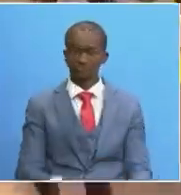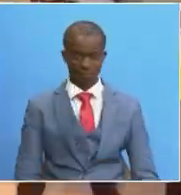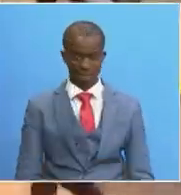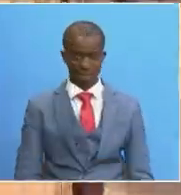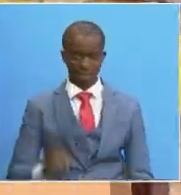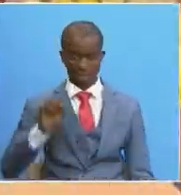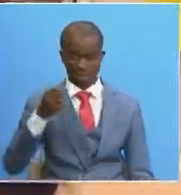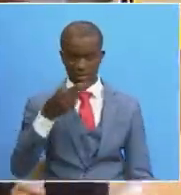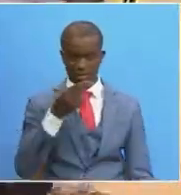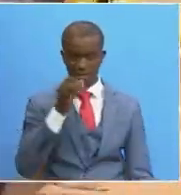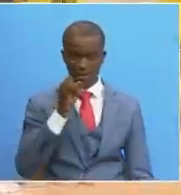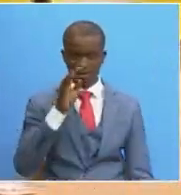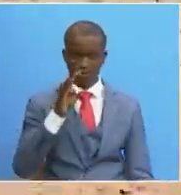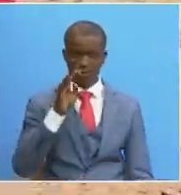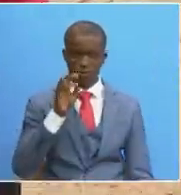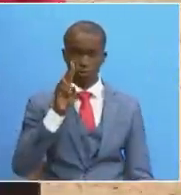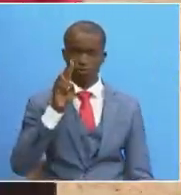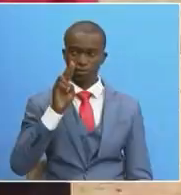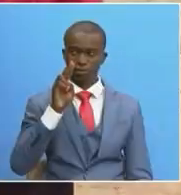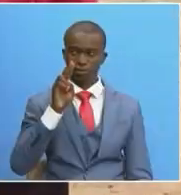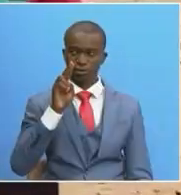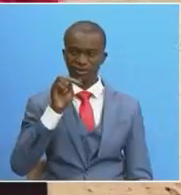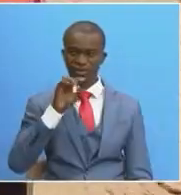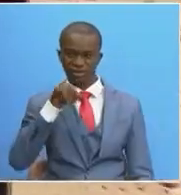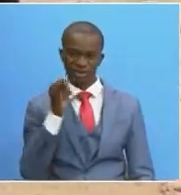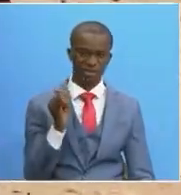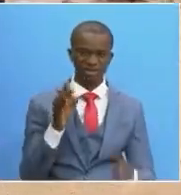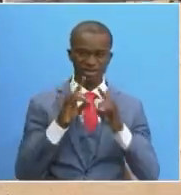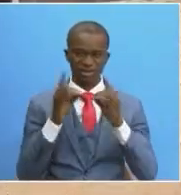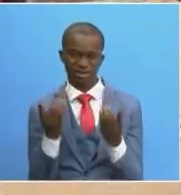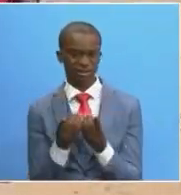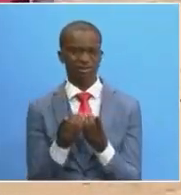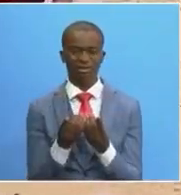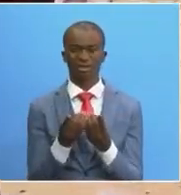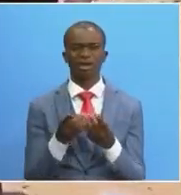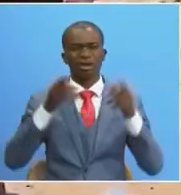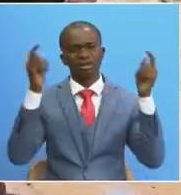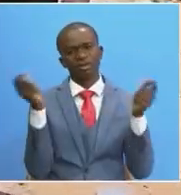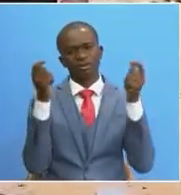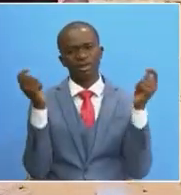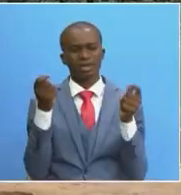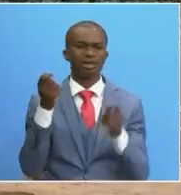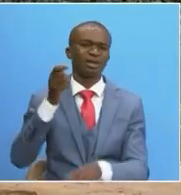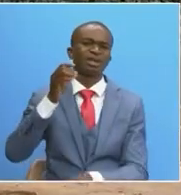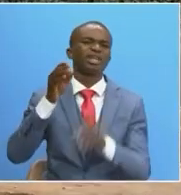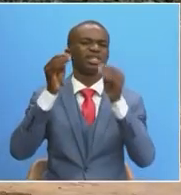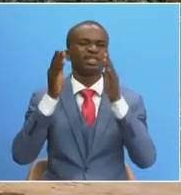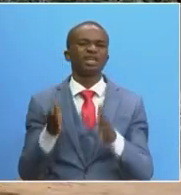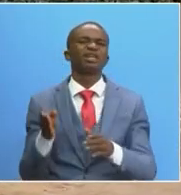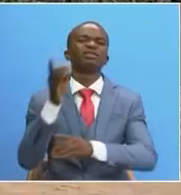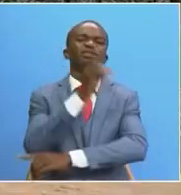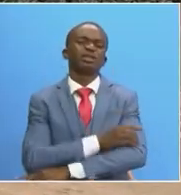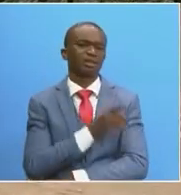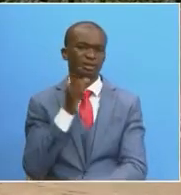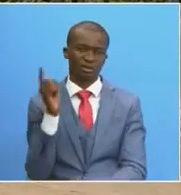has celebrated Teachers' Day in style under the theme Valuing Teachers' Voices Towards a New Social Contract for Education. The event, which